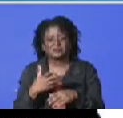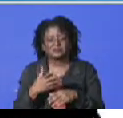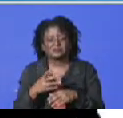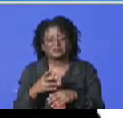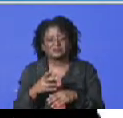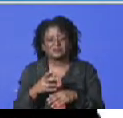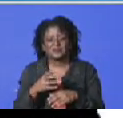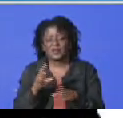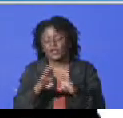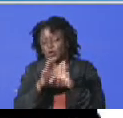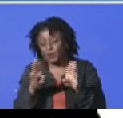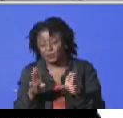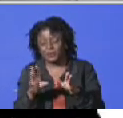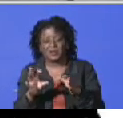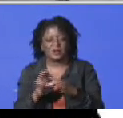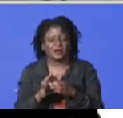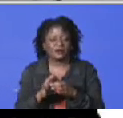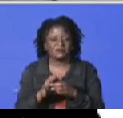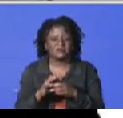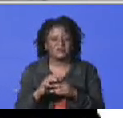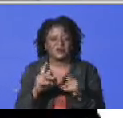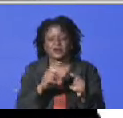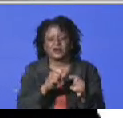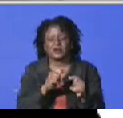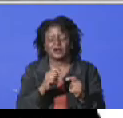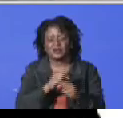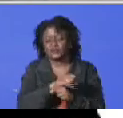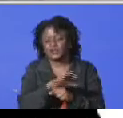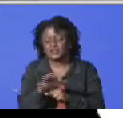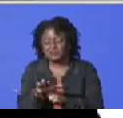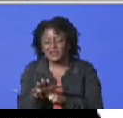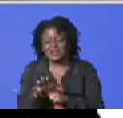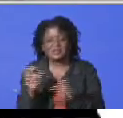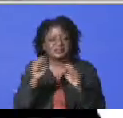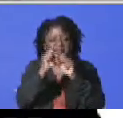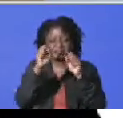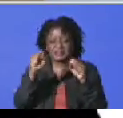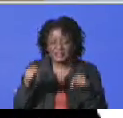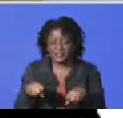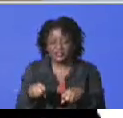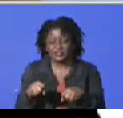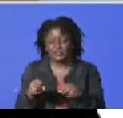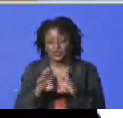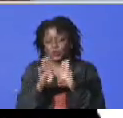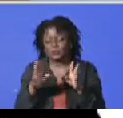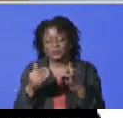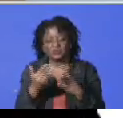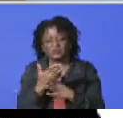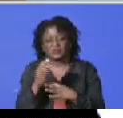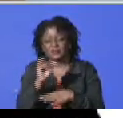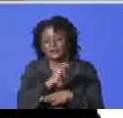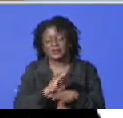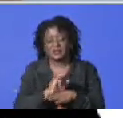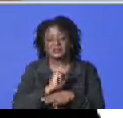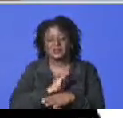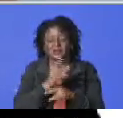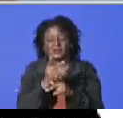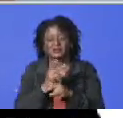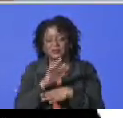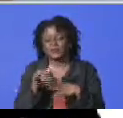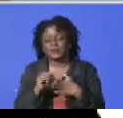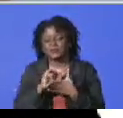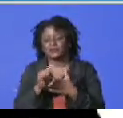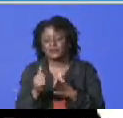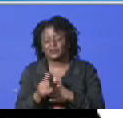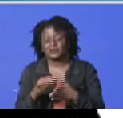there's opening of some transmitting station that y'all opened up through the island. Mm-hmm. I kept all of those.